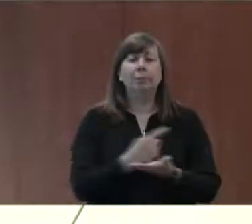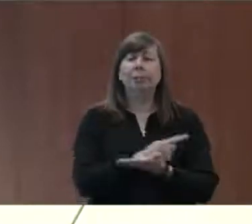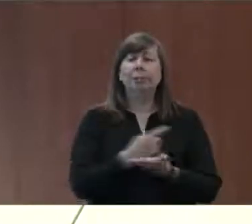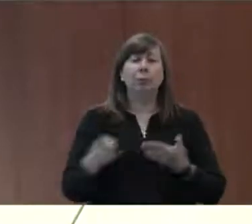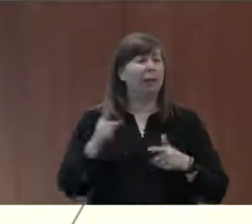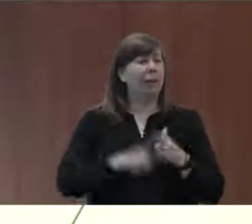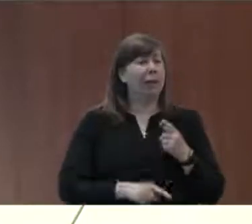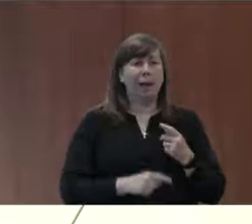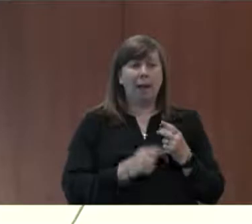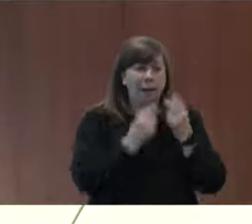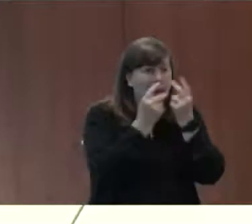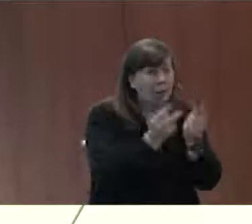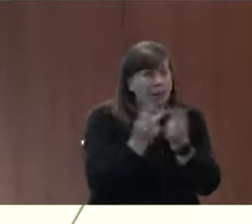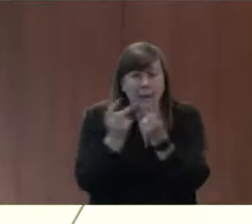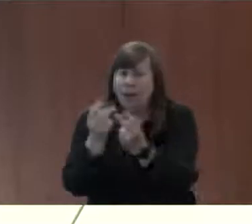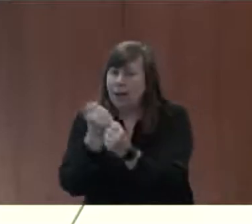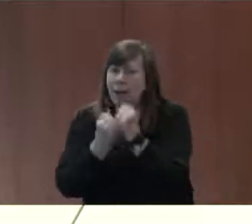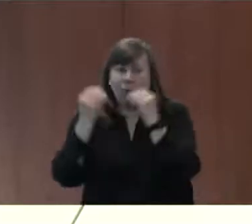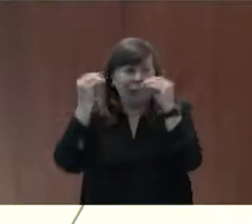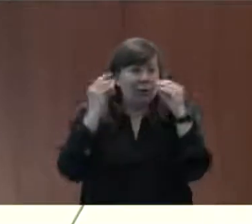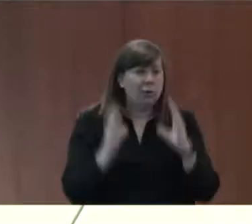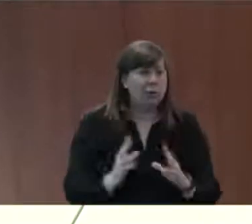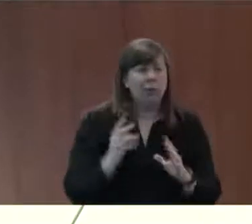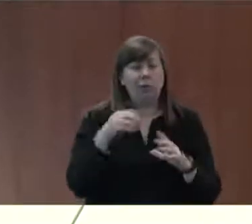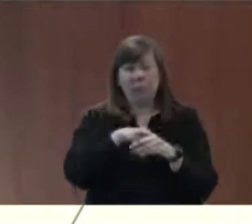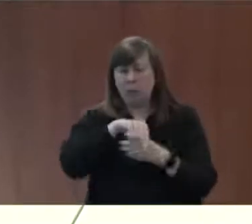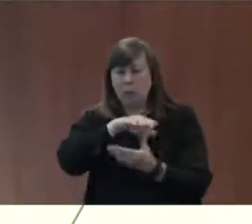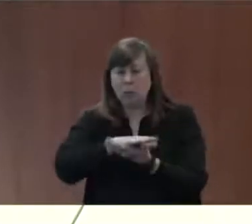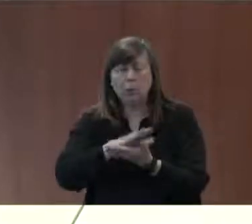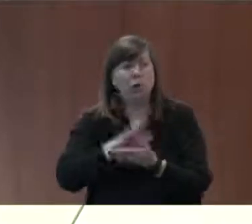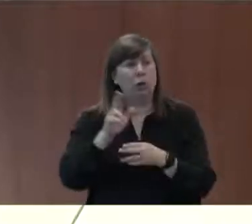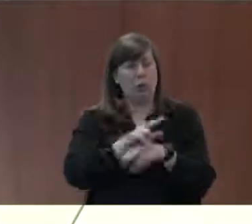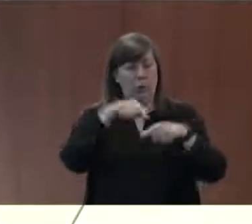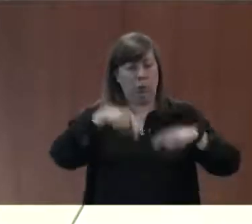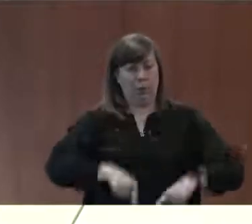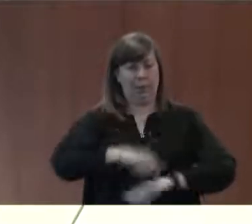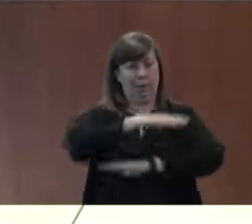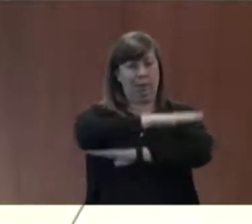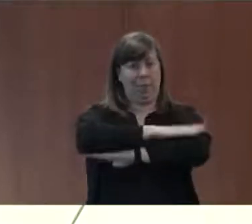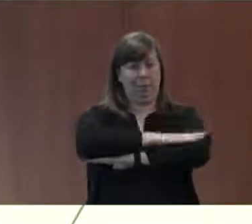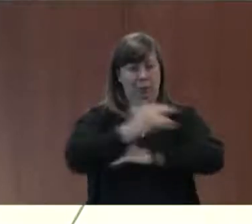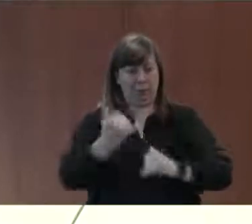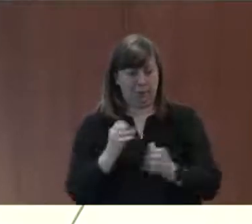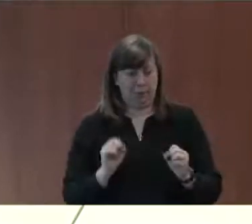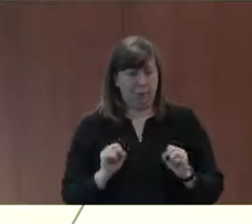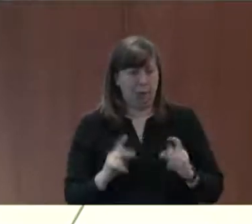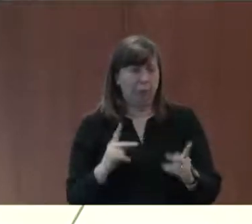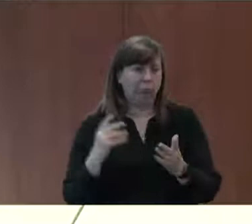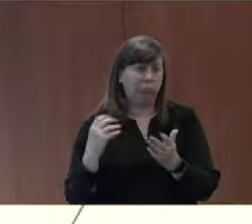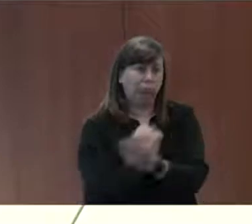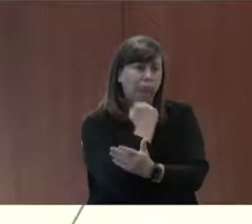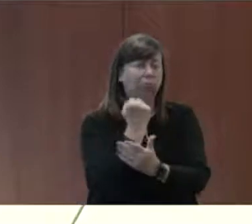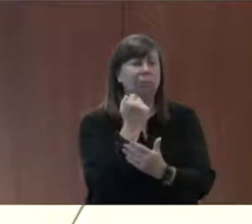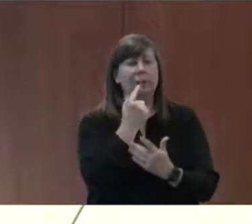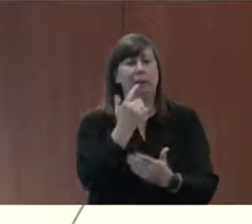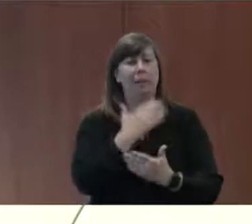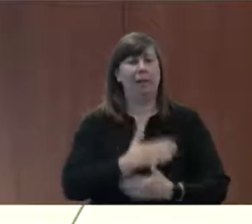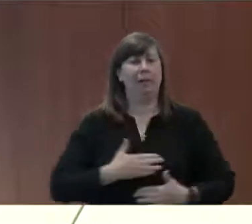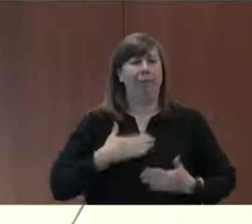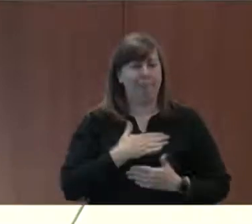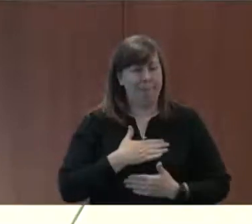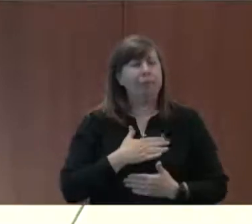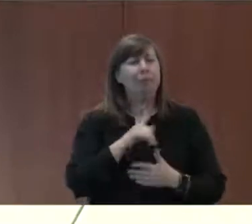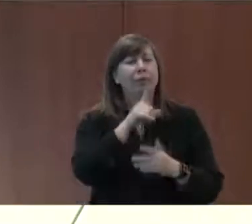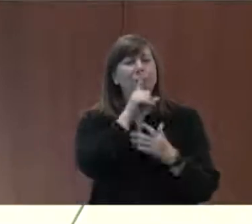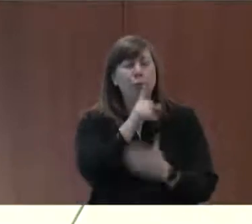can't visit every educator in every school, so I'll use this platform, this opportunity to express my gratitude. It